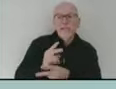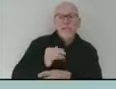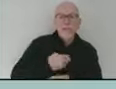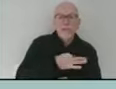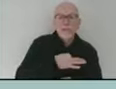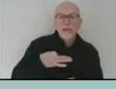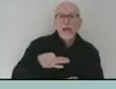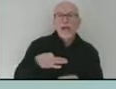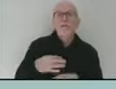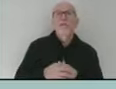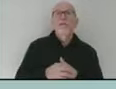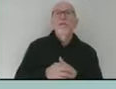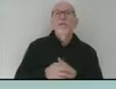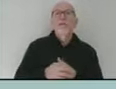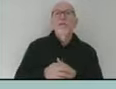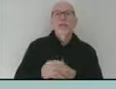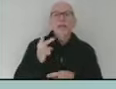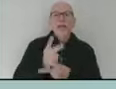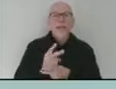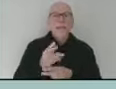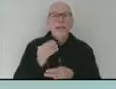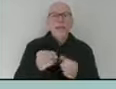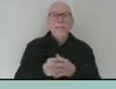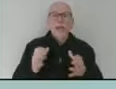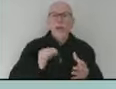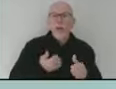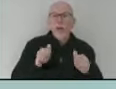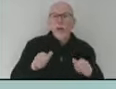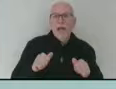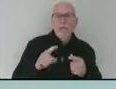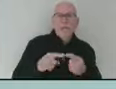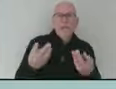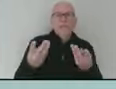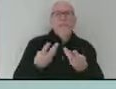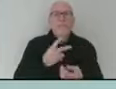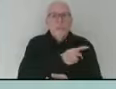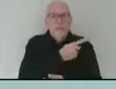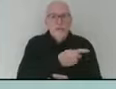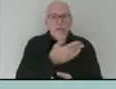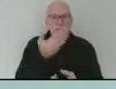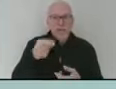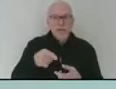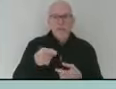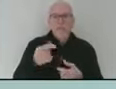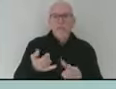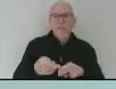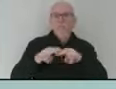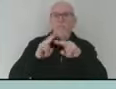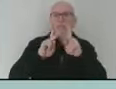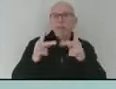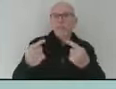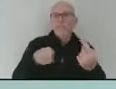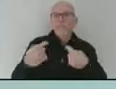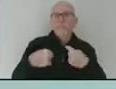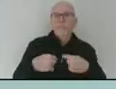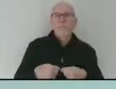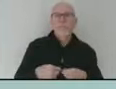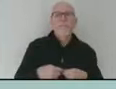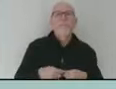levels, maintaining and expanding our capacity as our hospitalizations rise. We also deal with